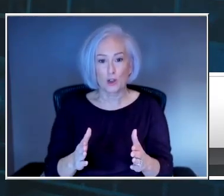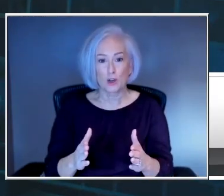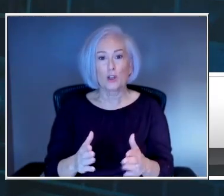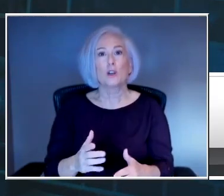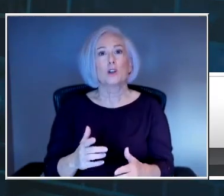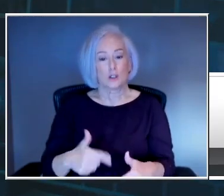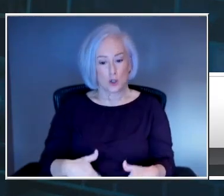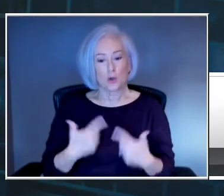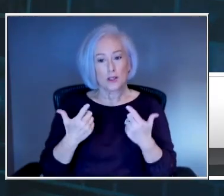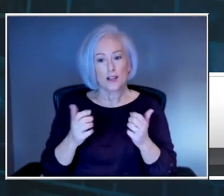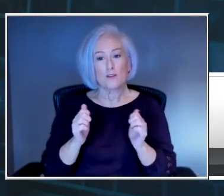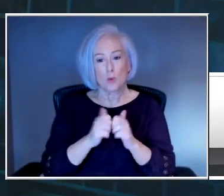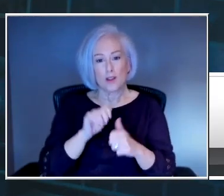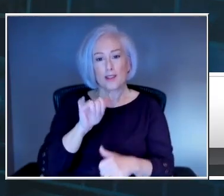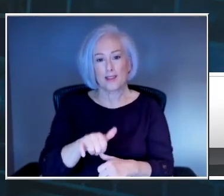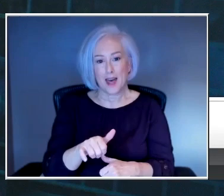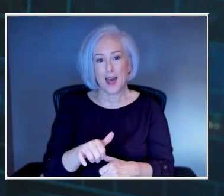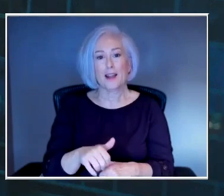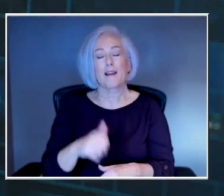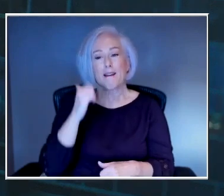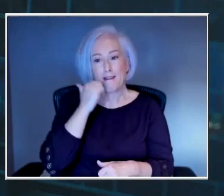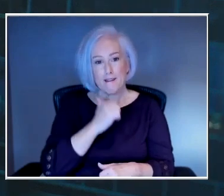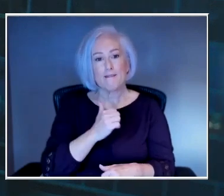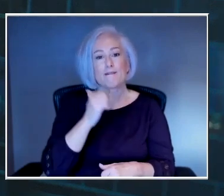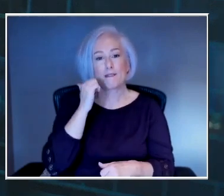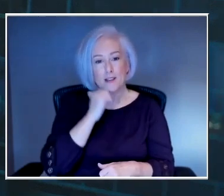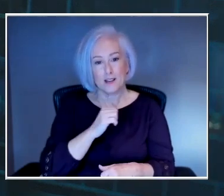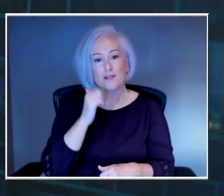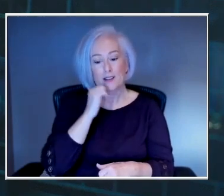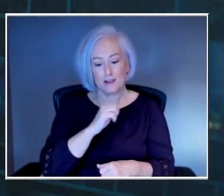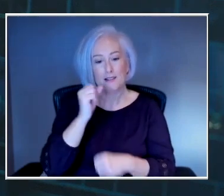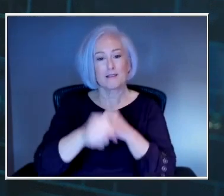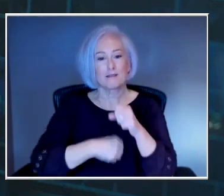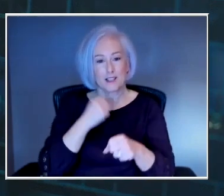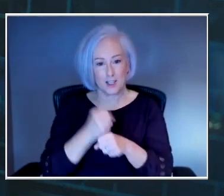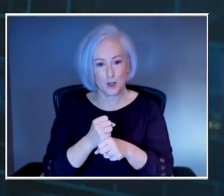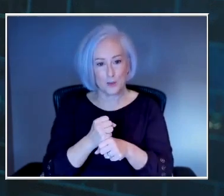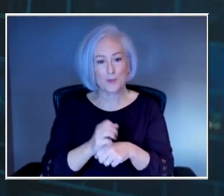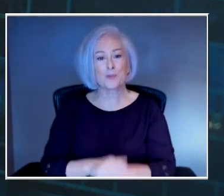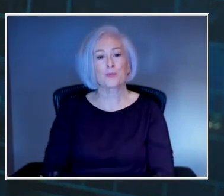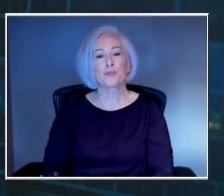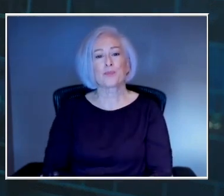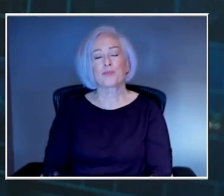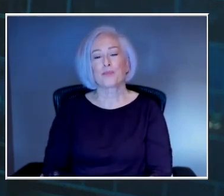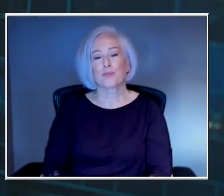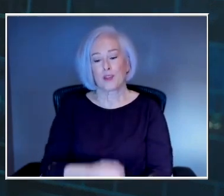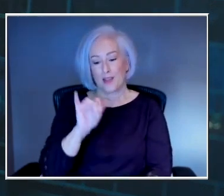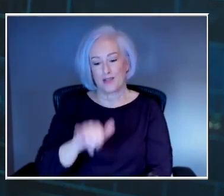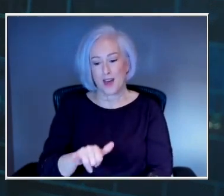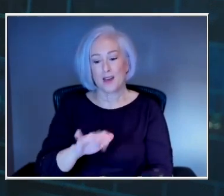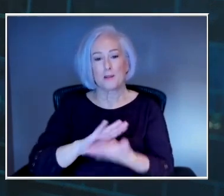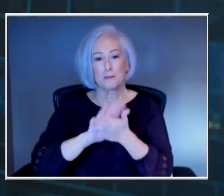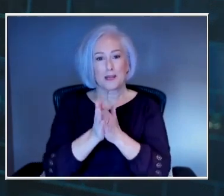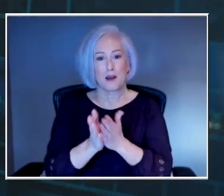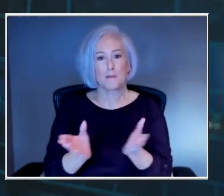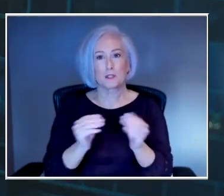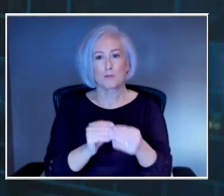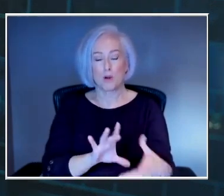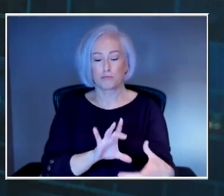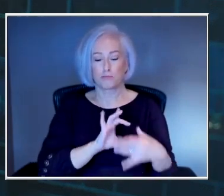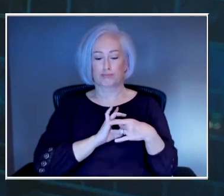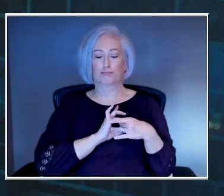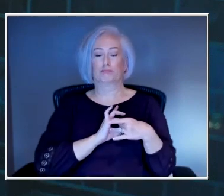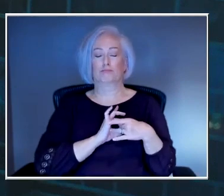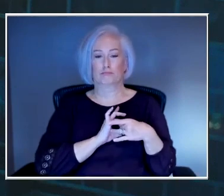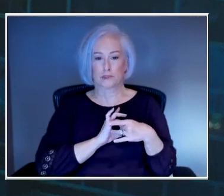24/7, 365 days a year. And that's when it becomes real, close to heart, practical. So